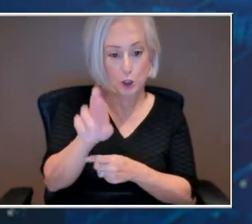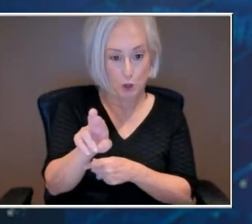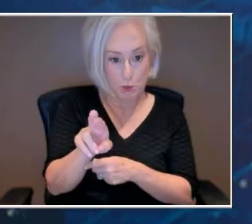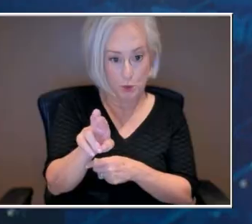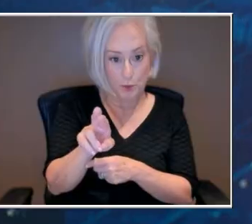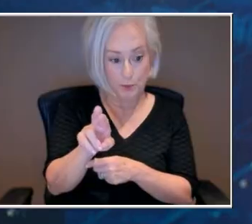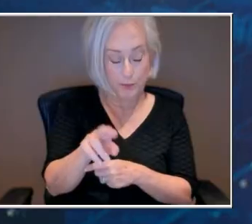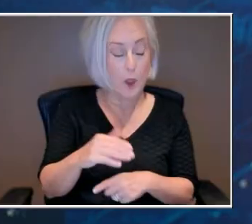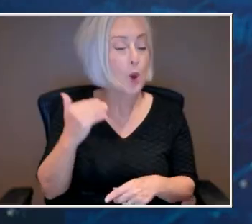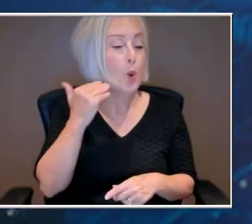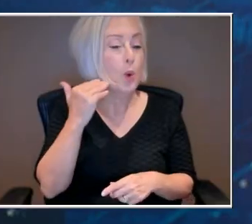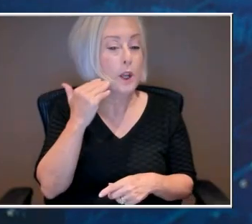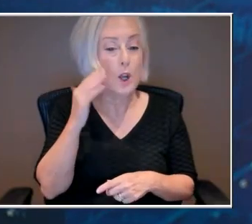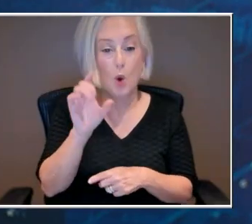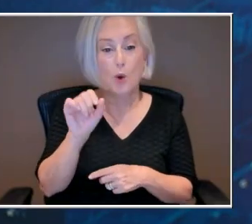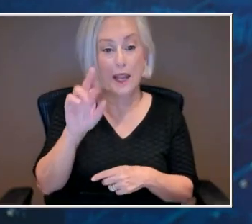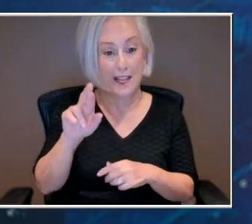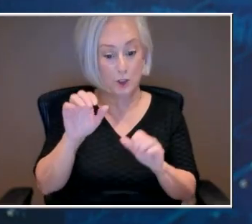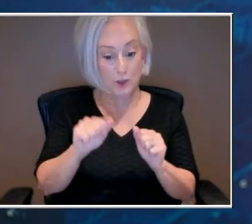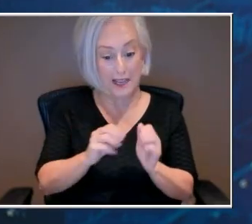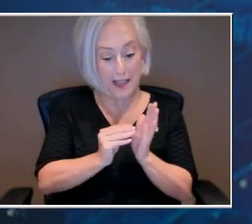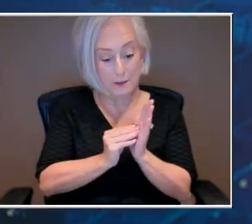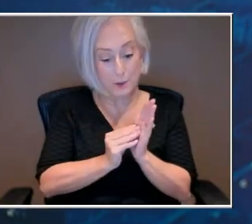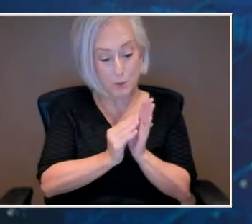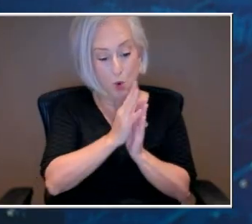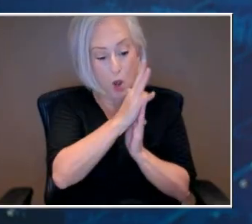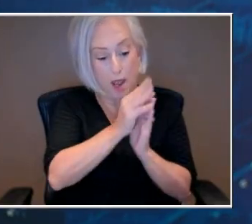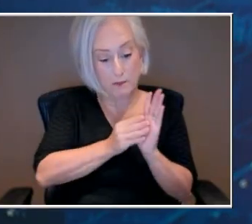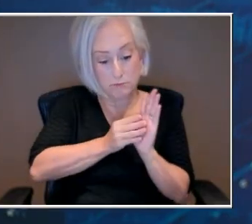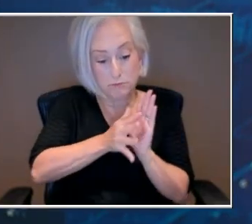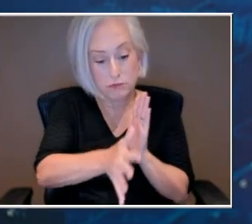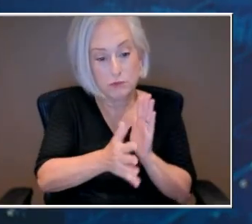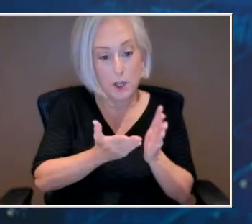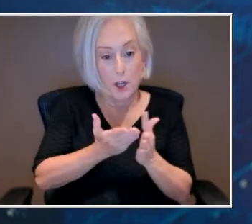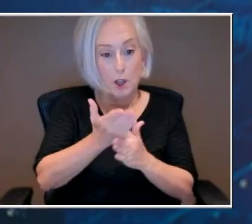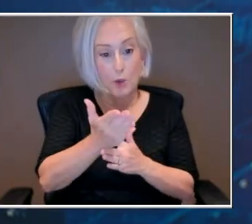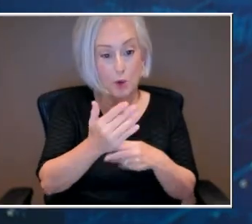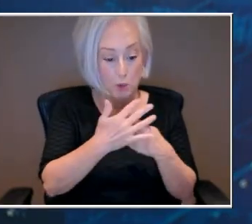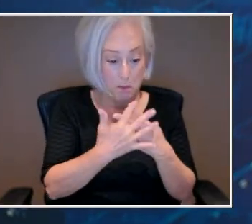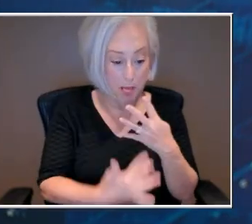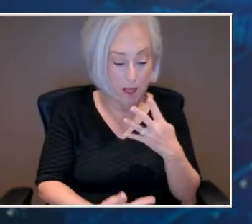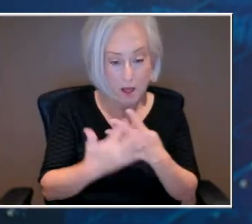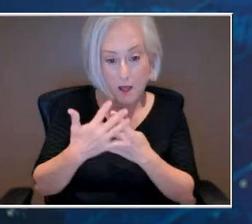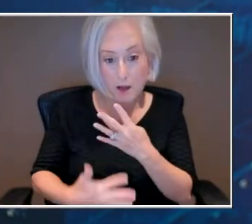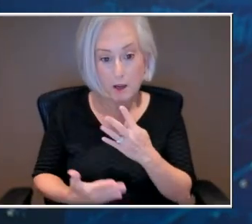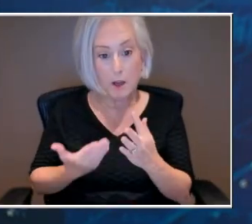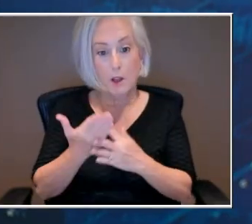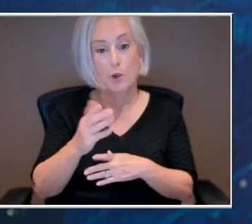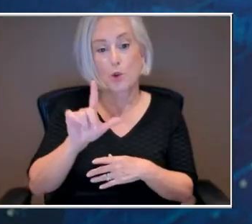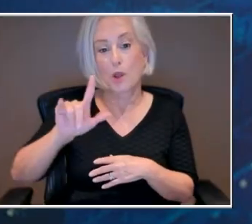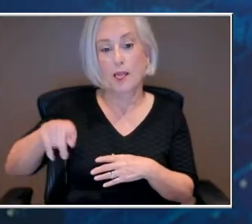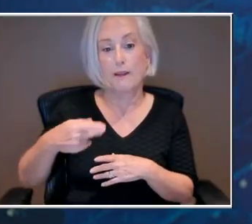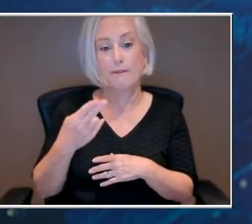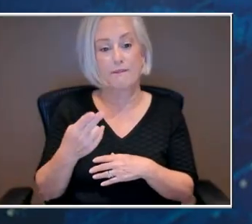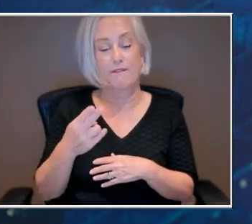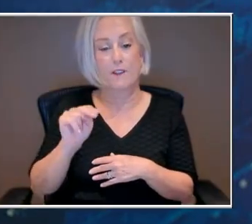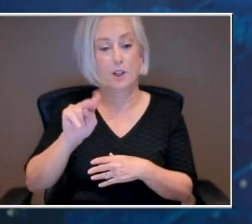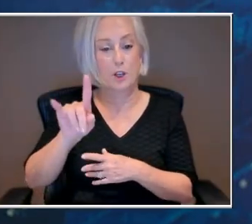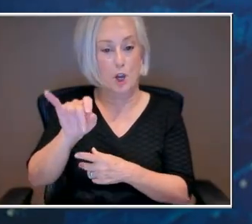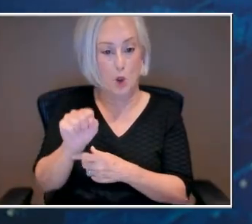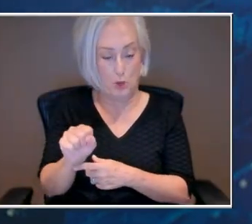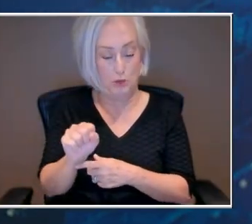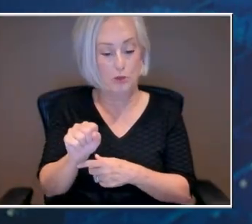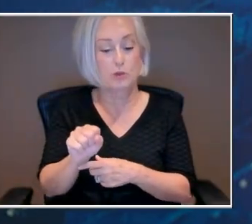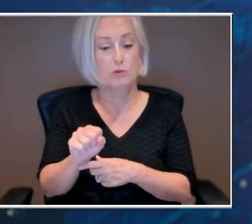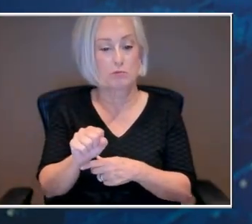cancer can spread. Cancer can spread through the blood. Cancer can spread through the lymphatic system. So for most patients, the first spot outside